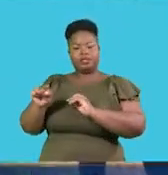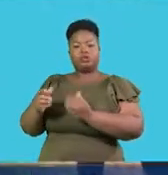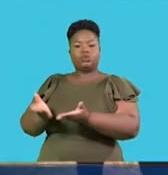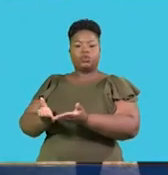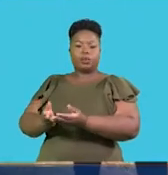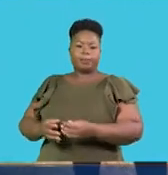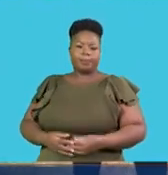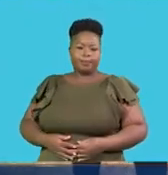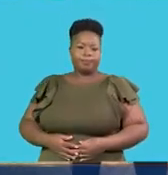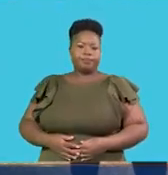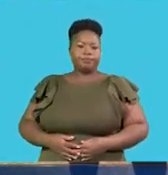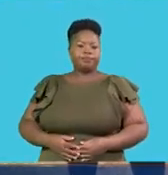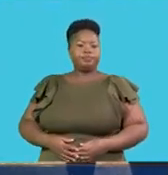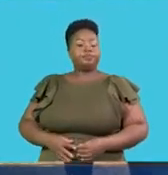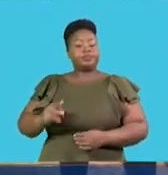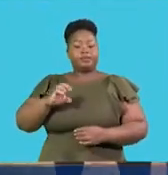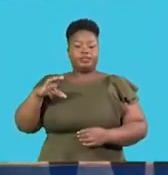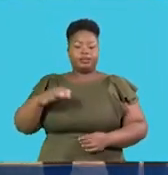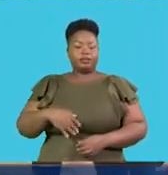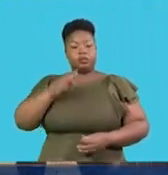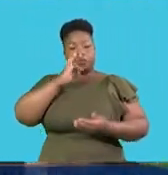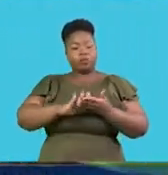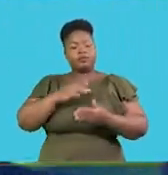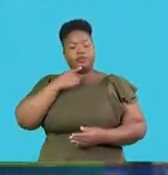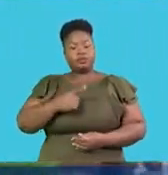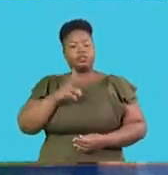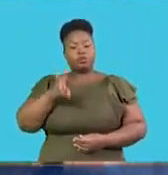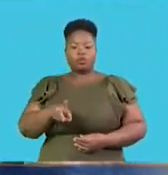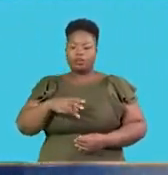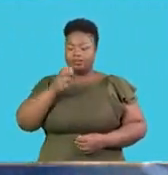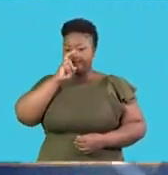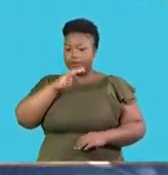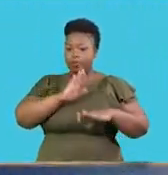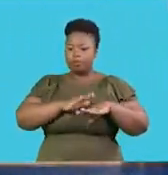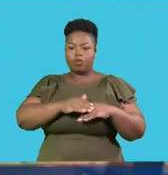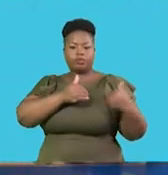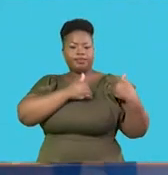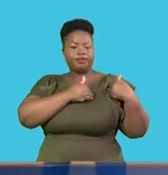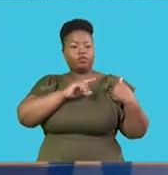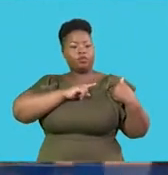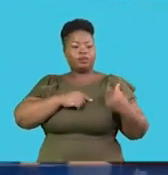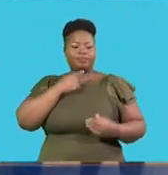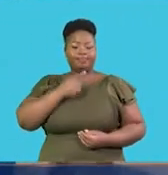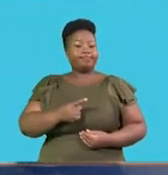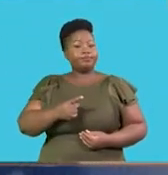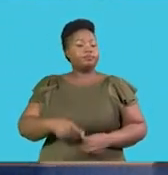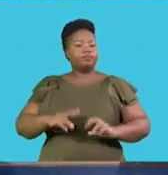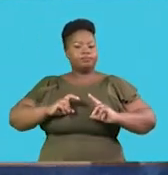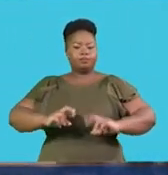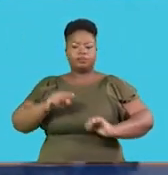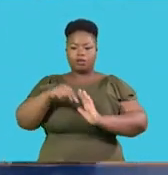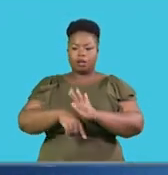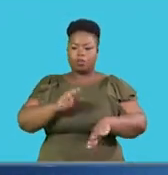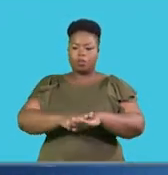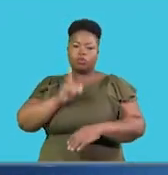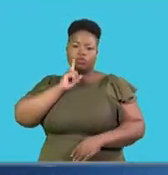school. Umphathiswa wenze izithembiso zokuqinisa ukhuseleko nokuba kuza kwenziwa uphando ngotitshala